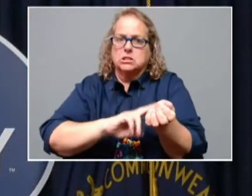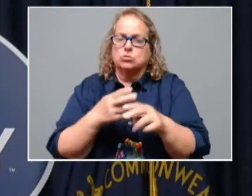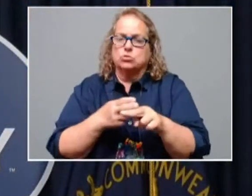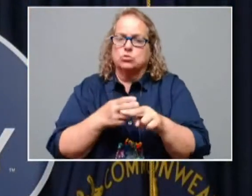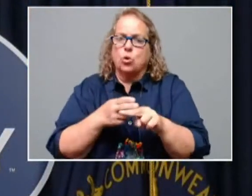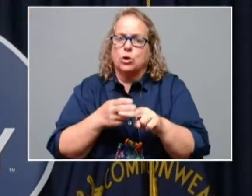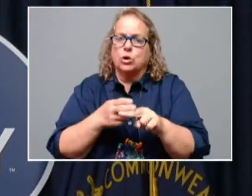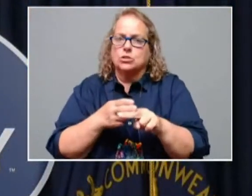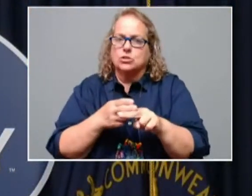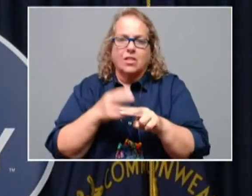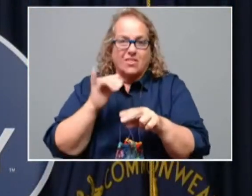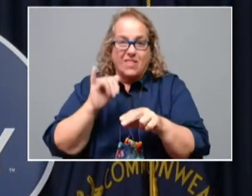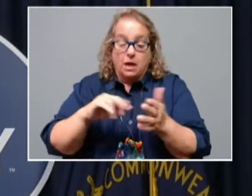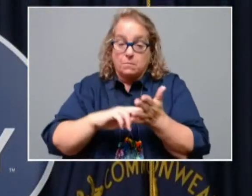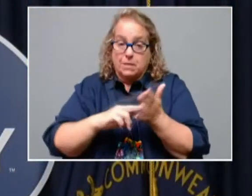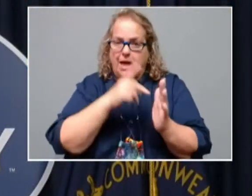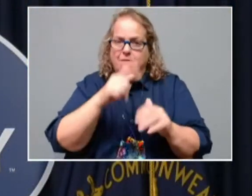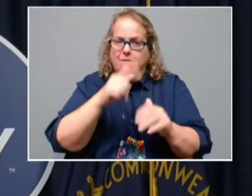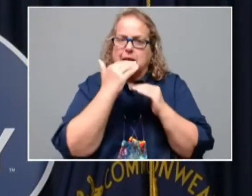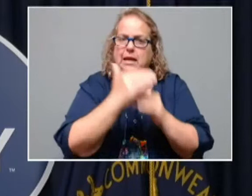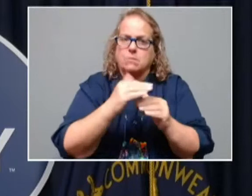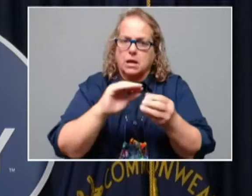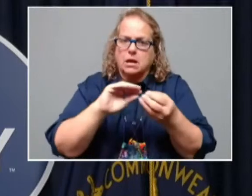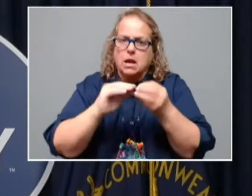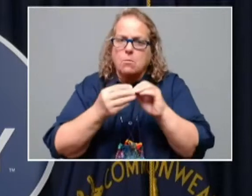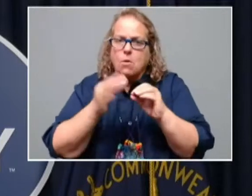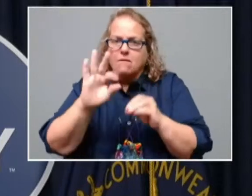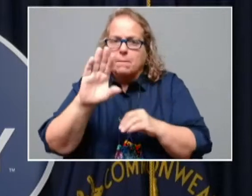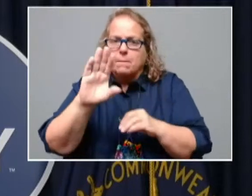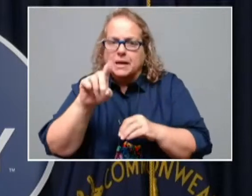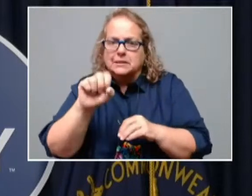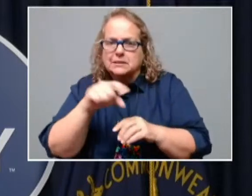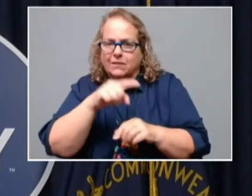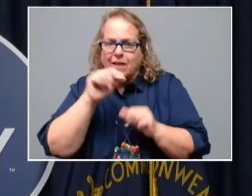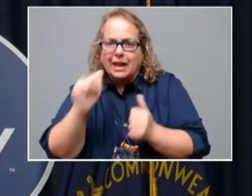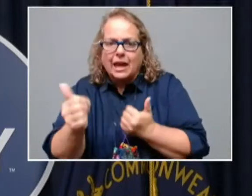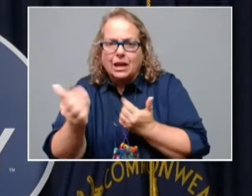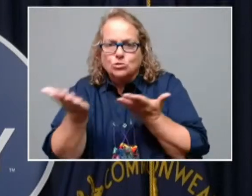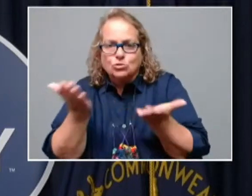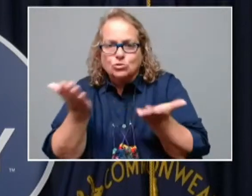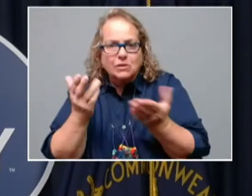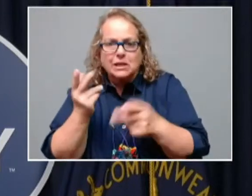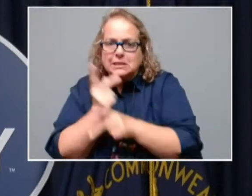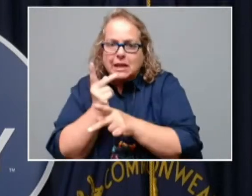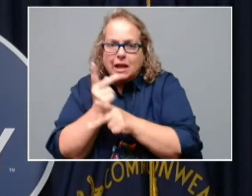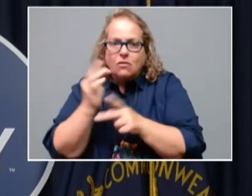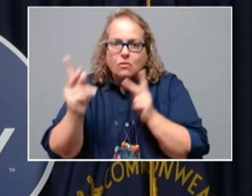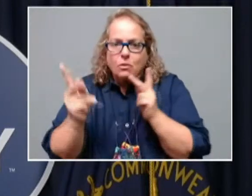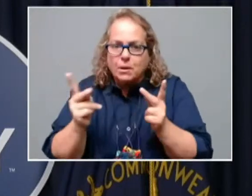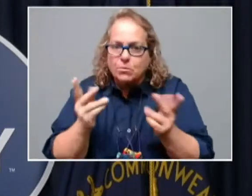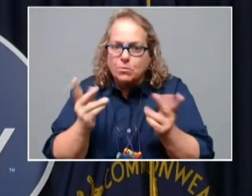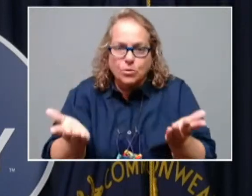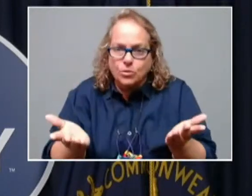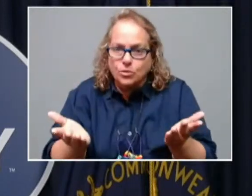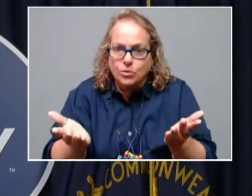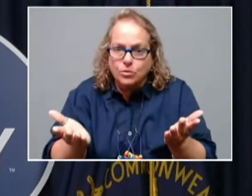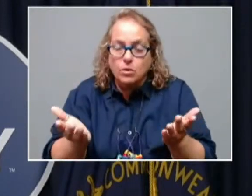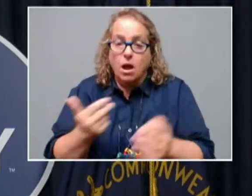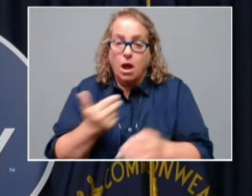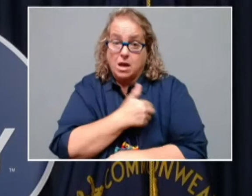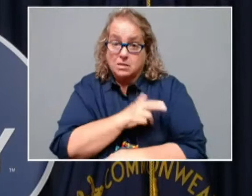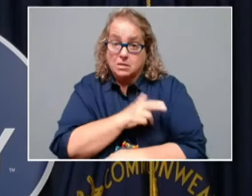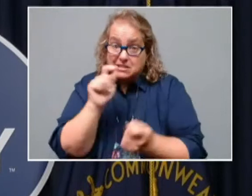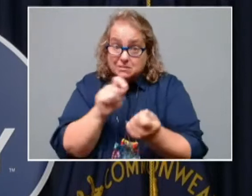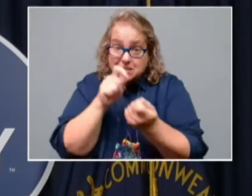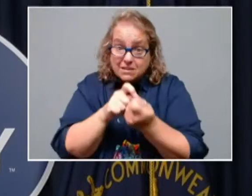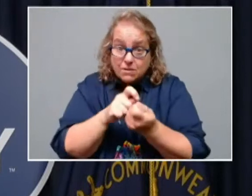of beds that they can ultimately take care of people in. Hospitals specifically concerned